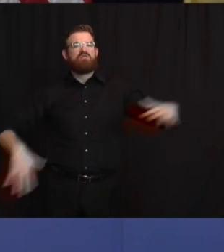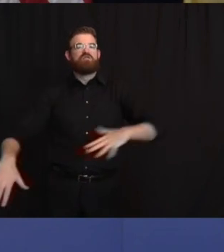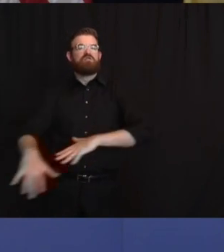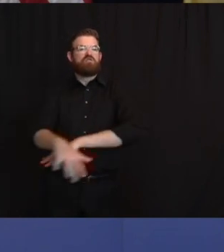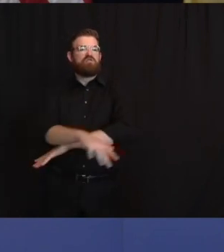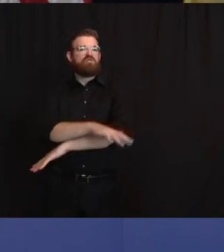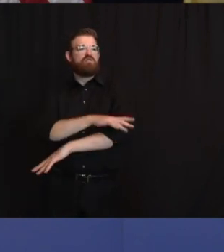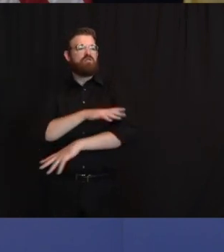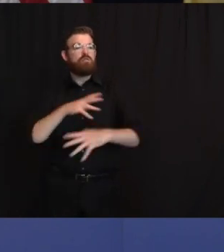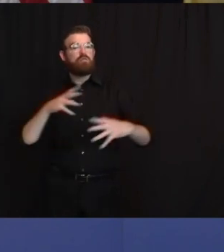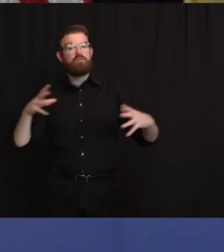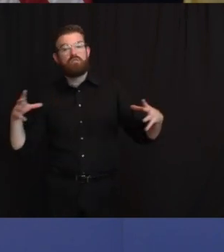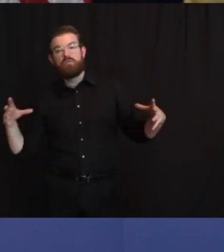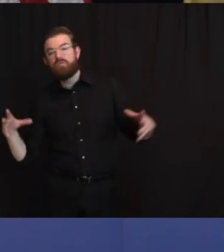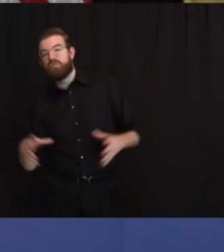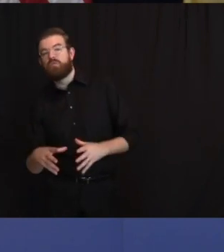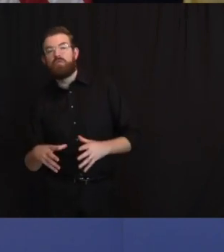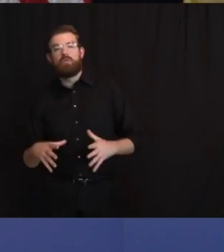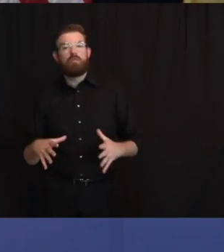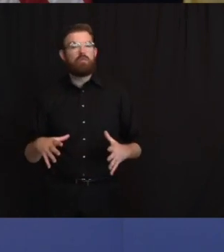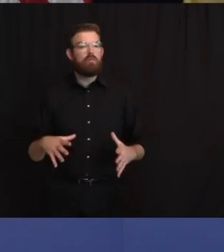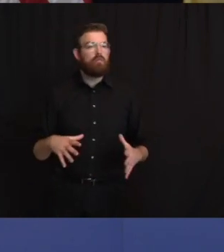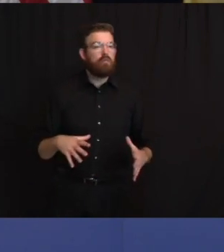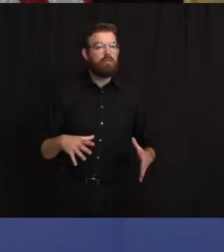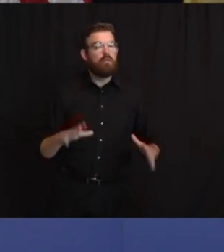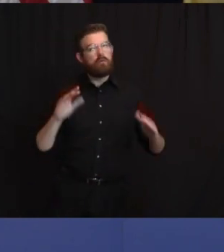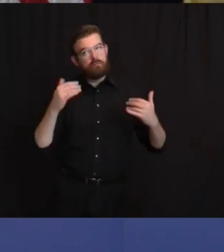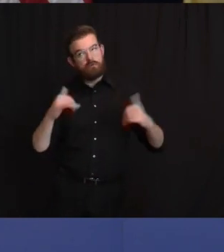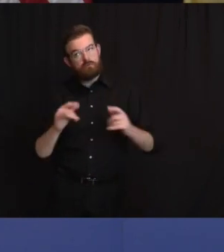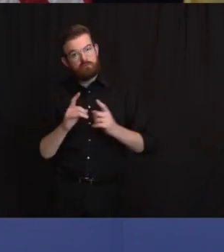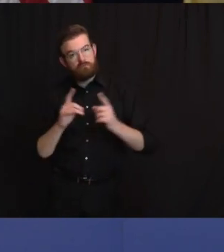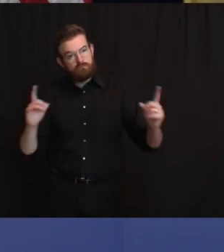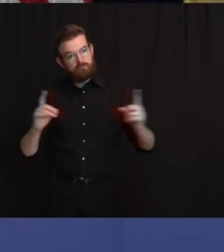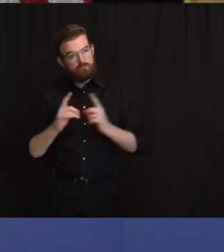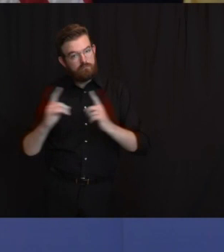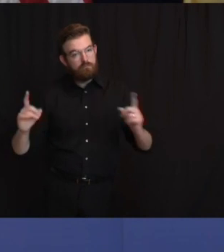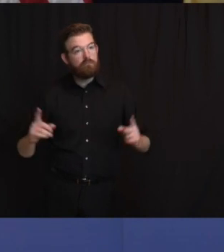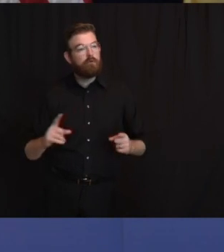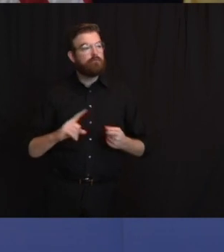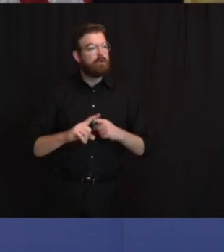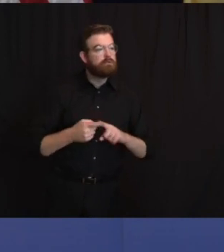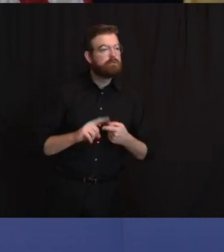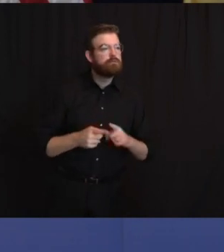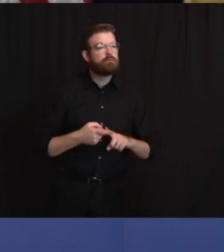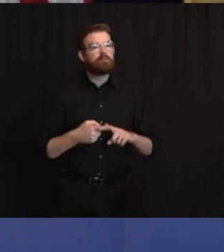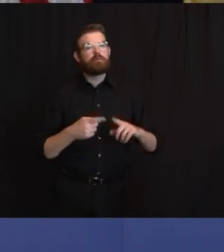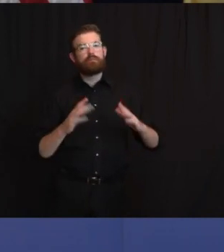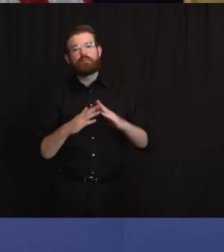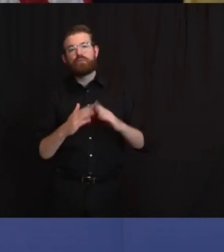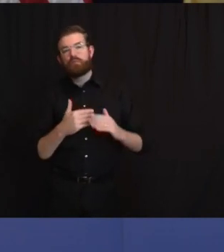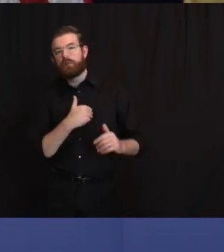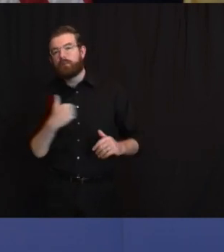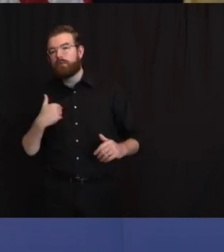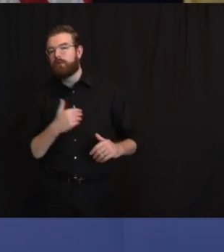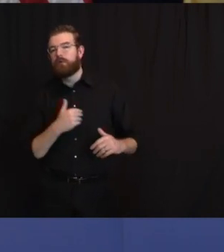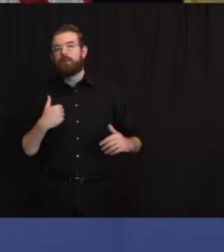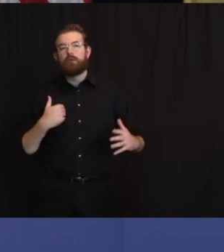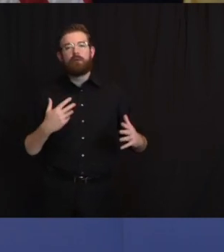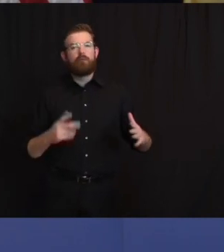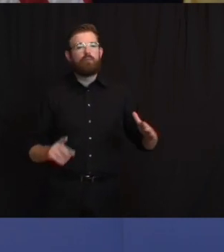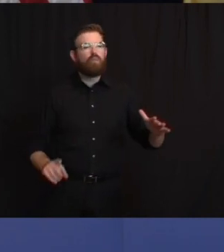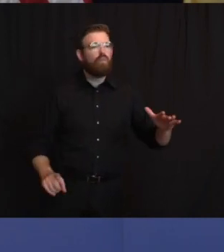gathering social distancing in mind with their friends and community members. But it then sometimes for our violent recidivist offenders